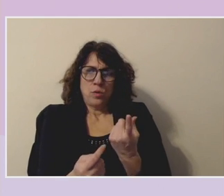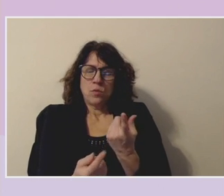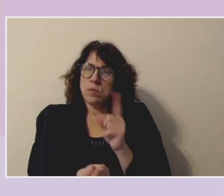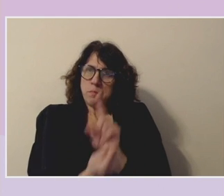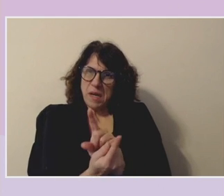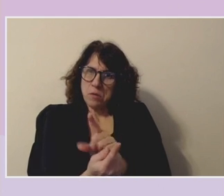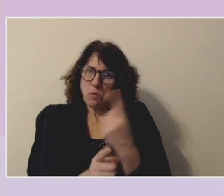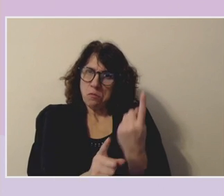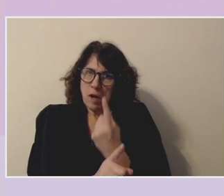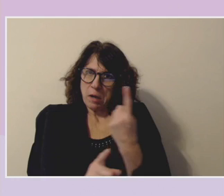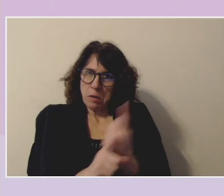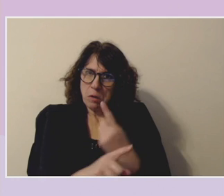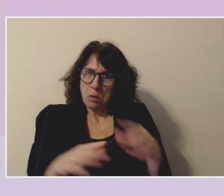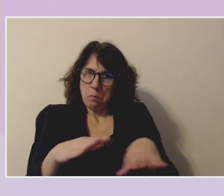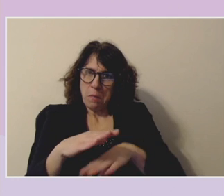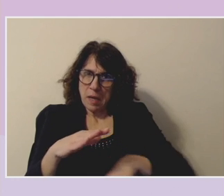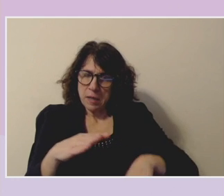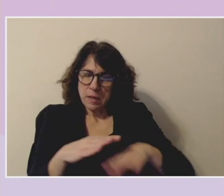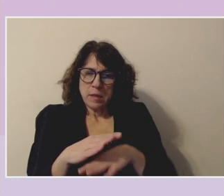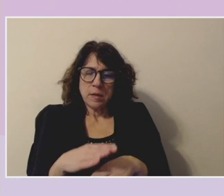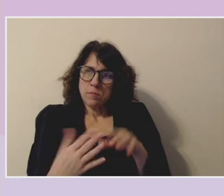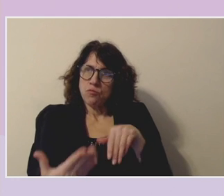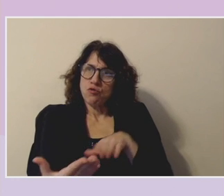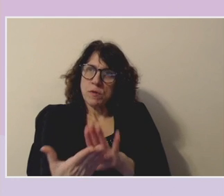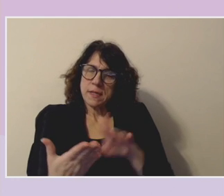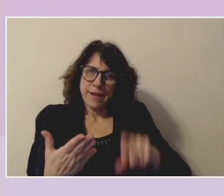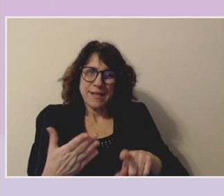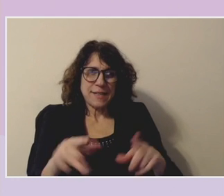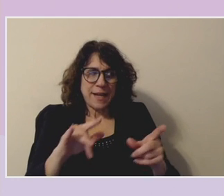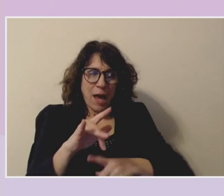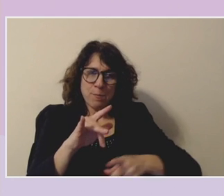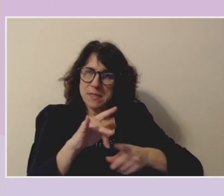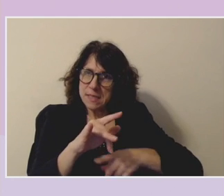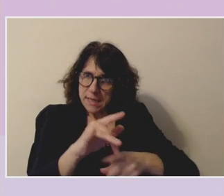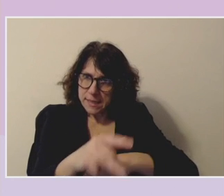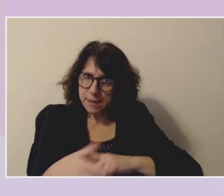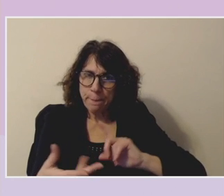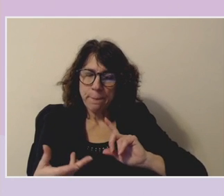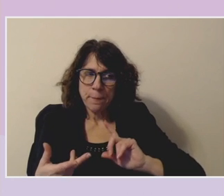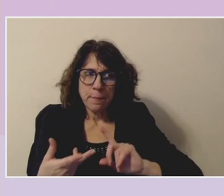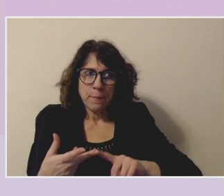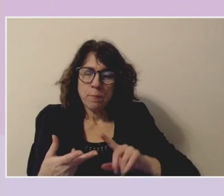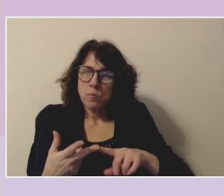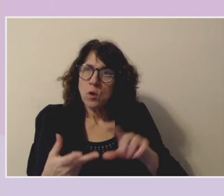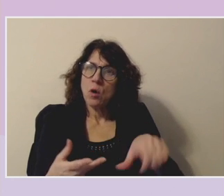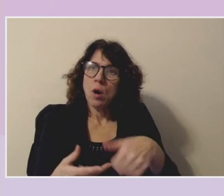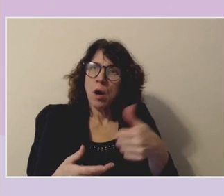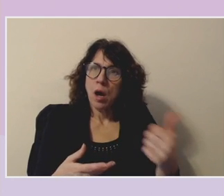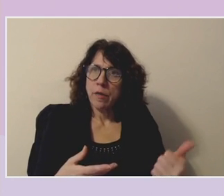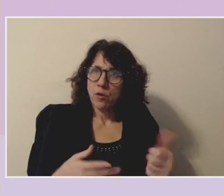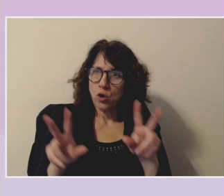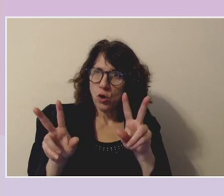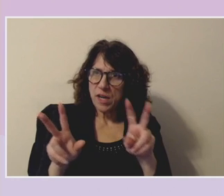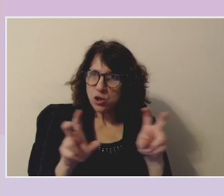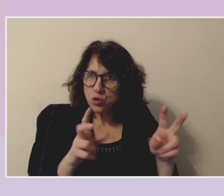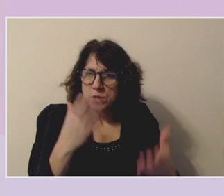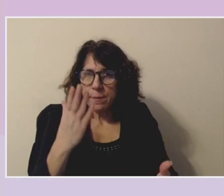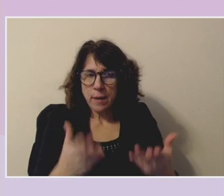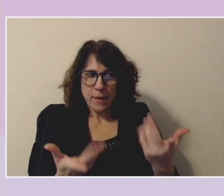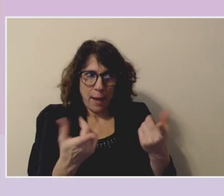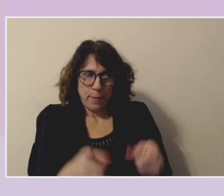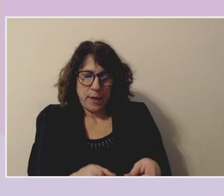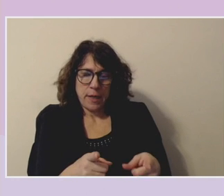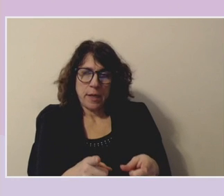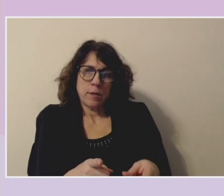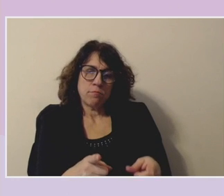to look at addressing needs like chronic absenteeism or other issues, you know, that might be happening with a family. So